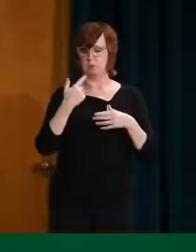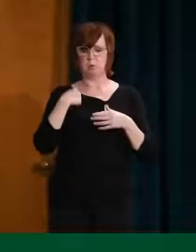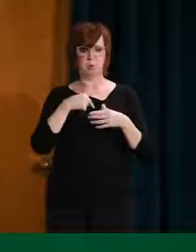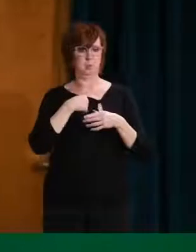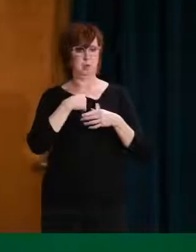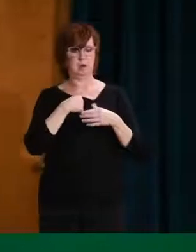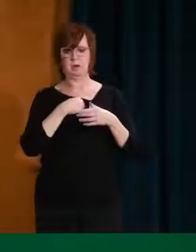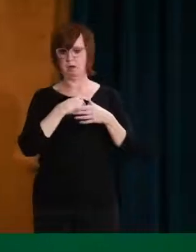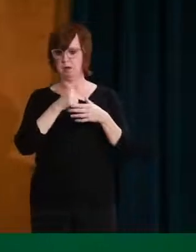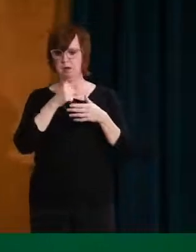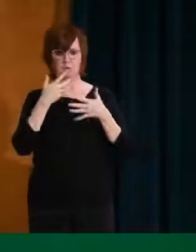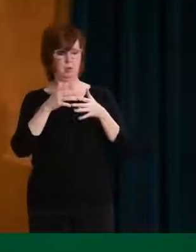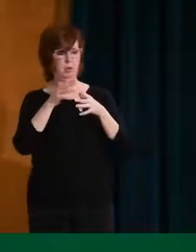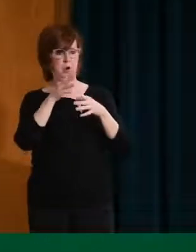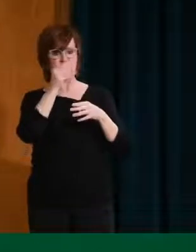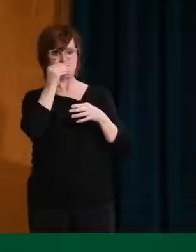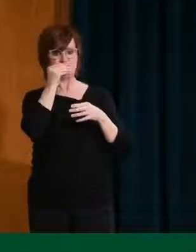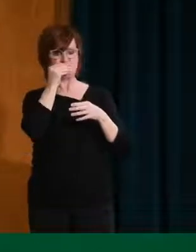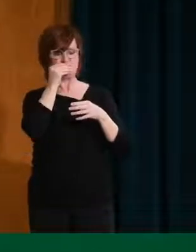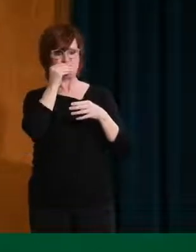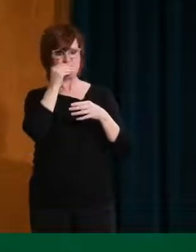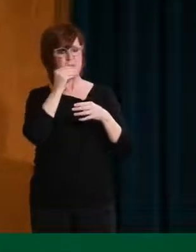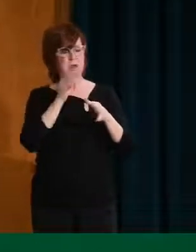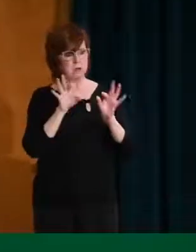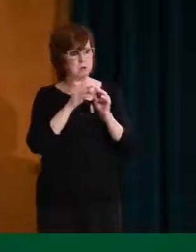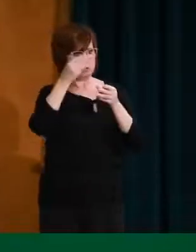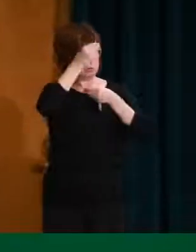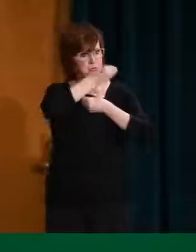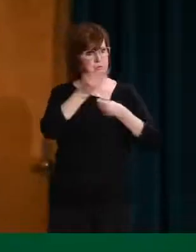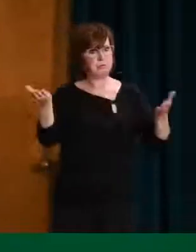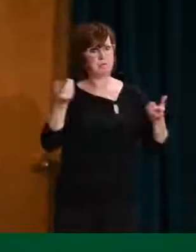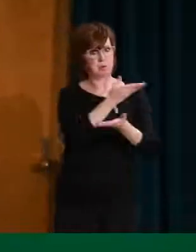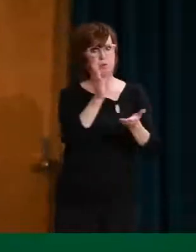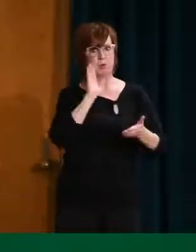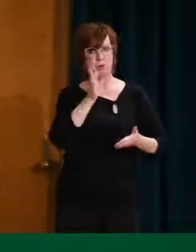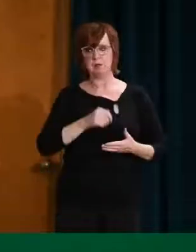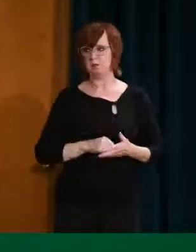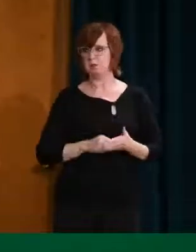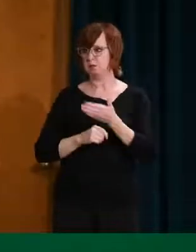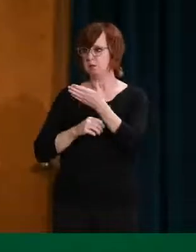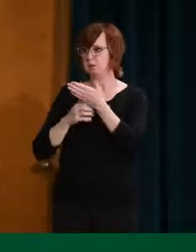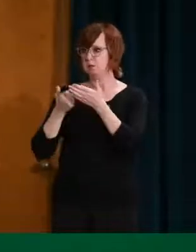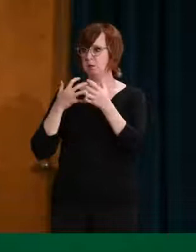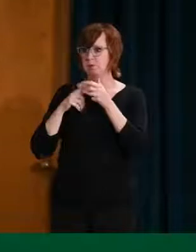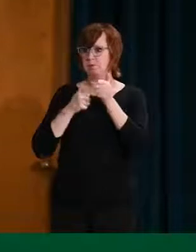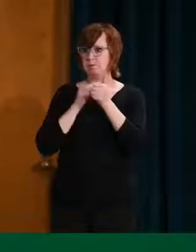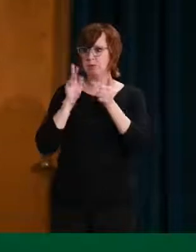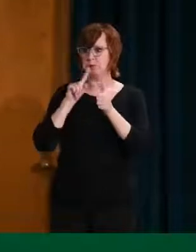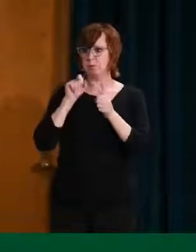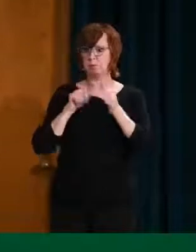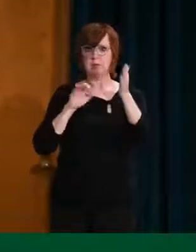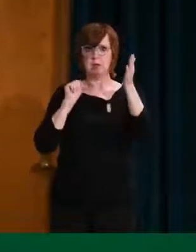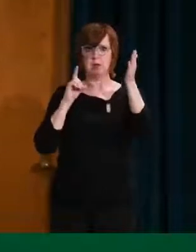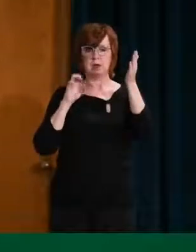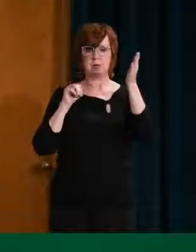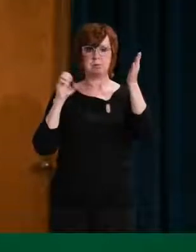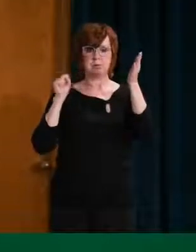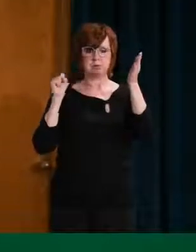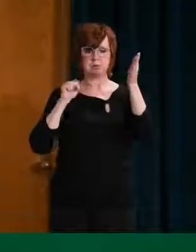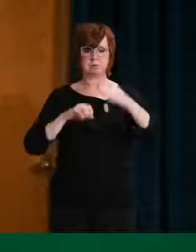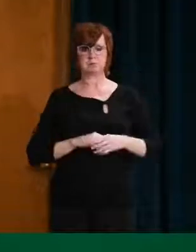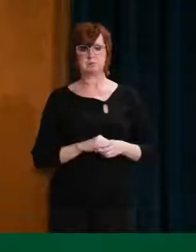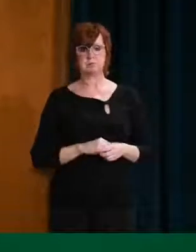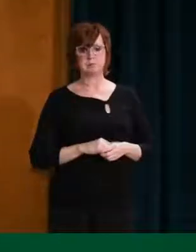we possibly can, and that includes disclosing numbers like this. Do you have a follow-up, Adam? Yes, I'm